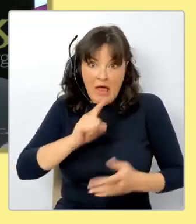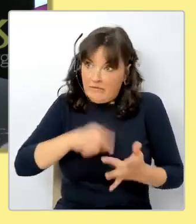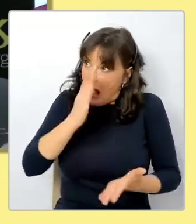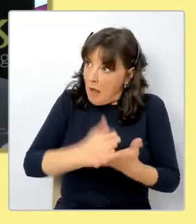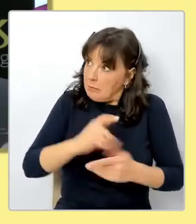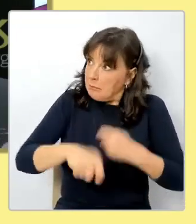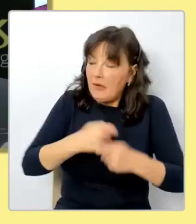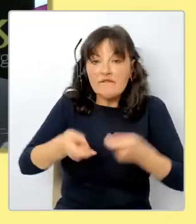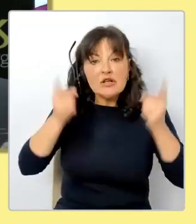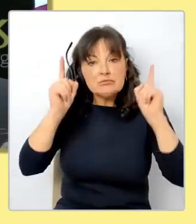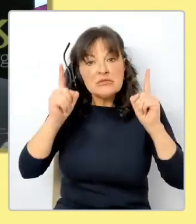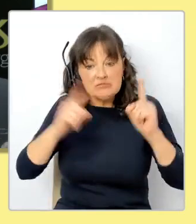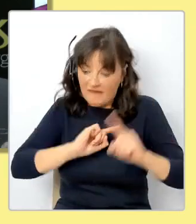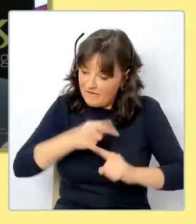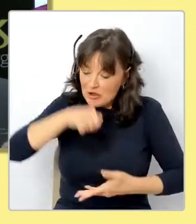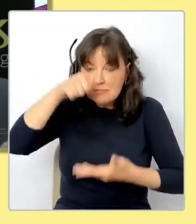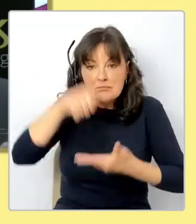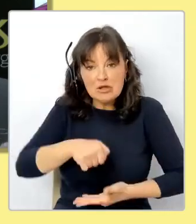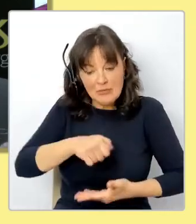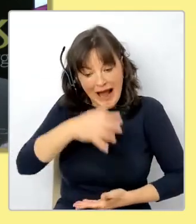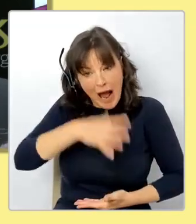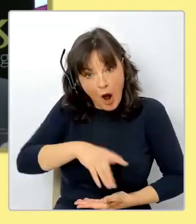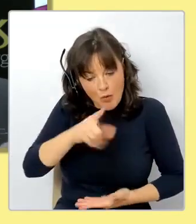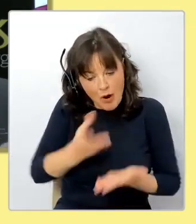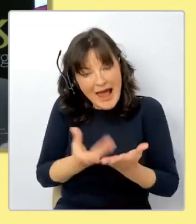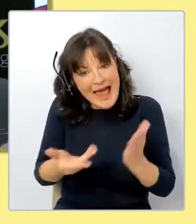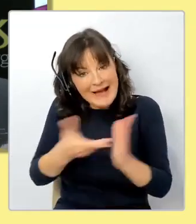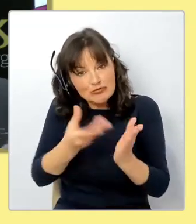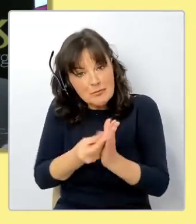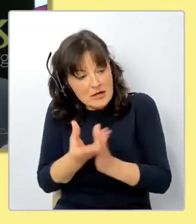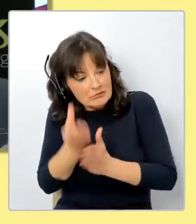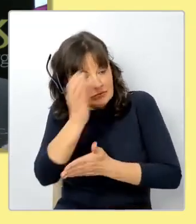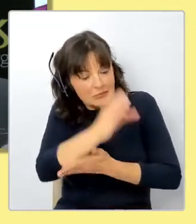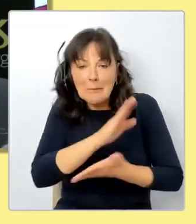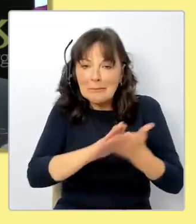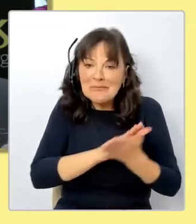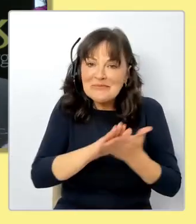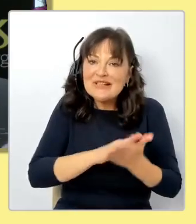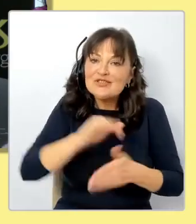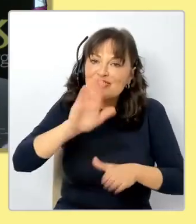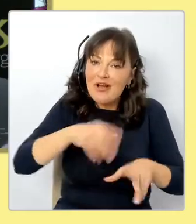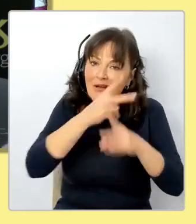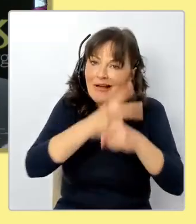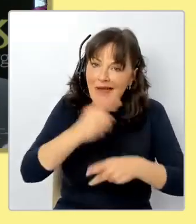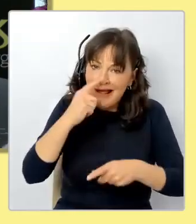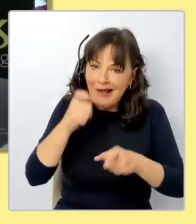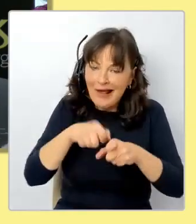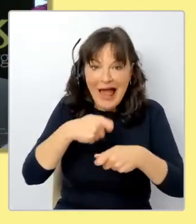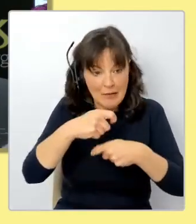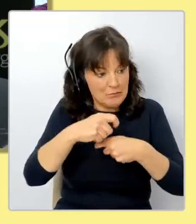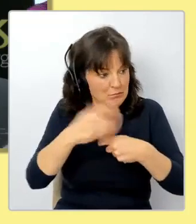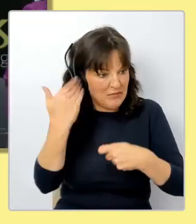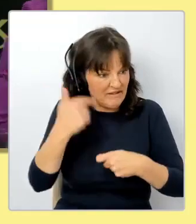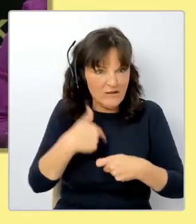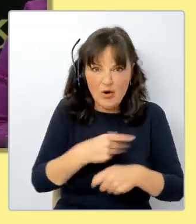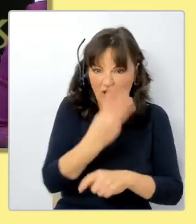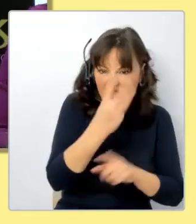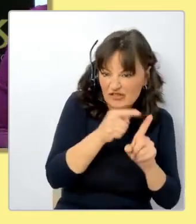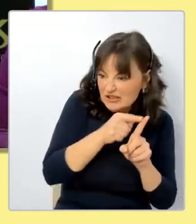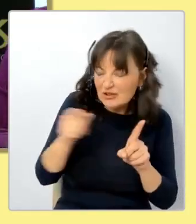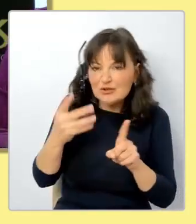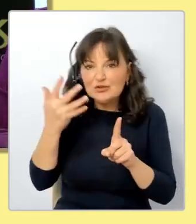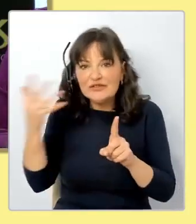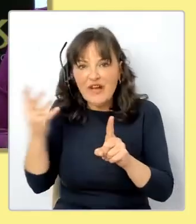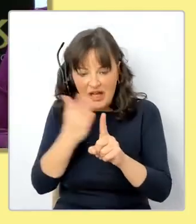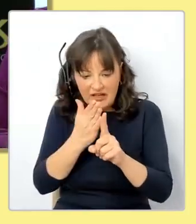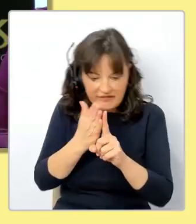to expand that to 1 and 2 year olds. And not only that, we know, and I know this with my own three-year-old, who's left the room. Oh my,